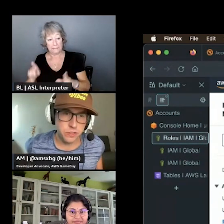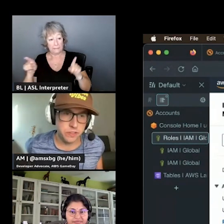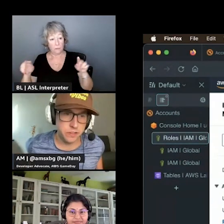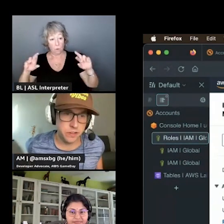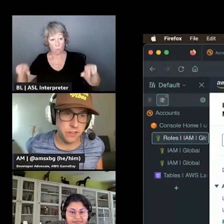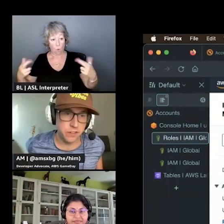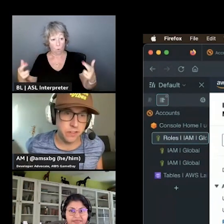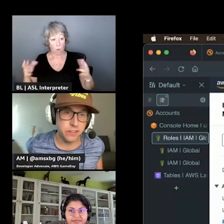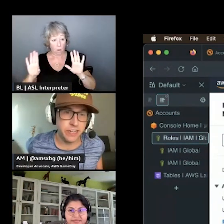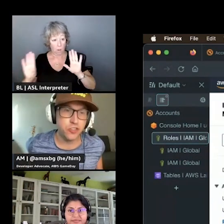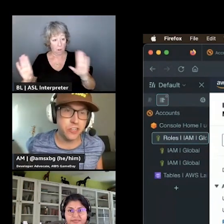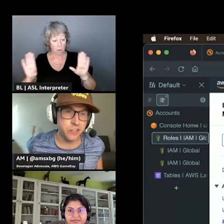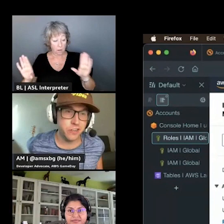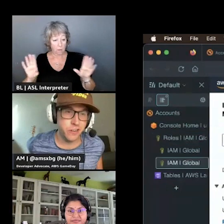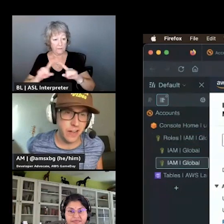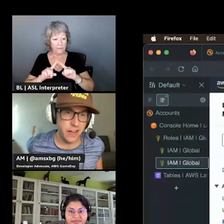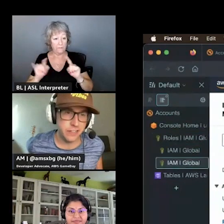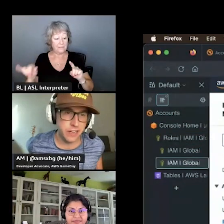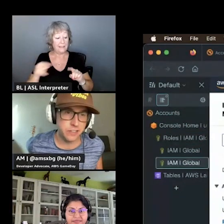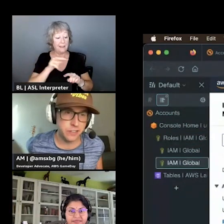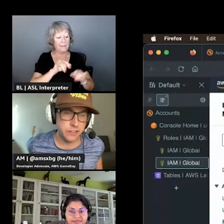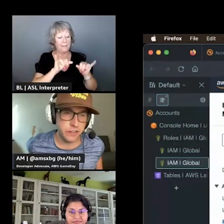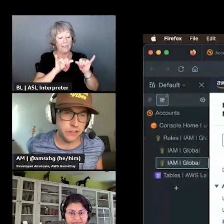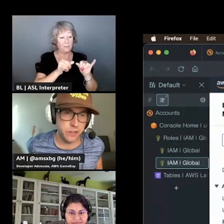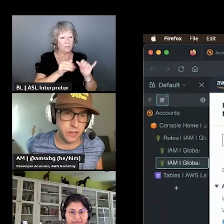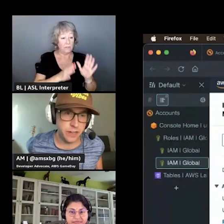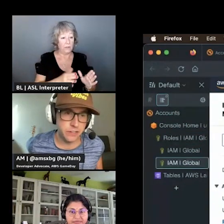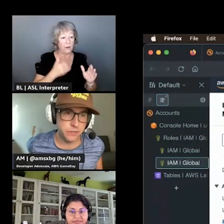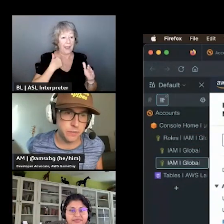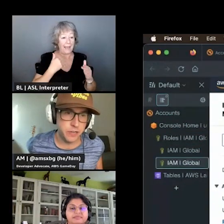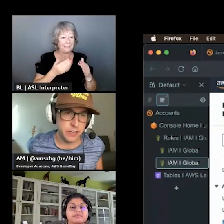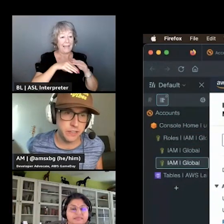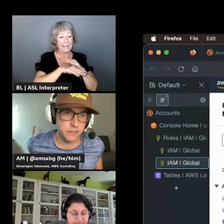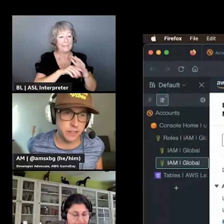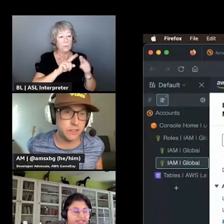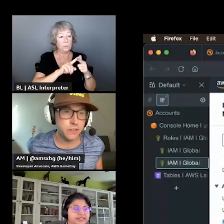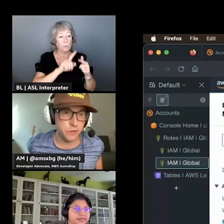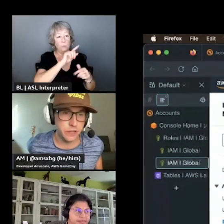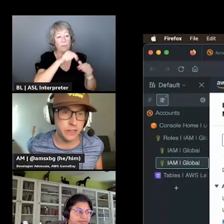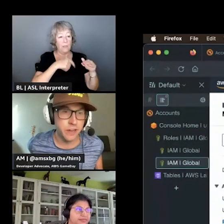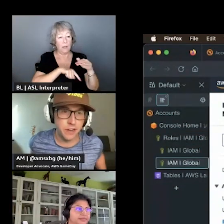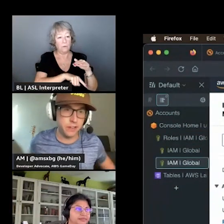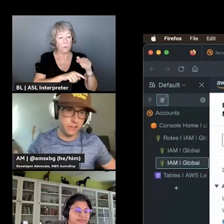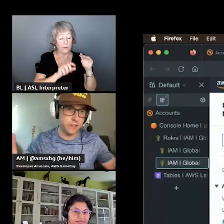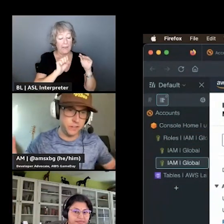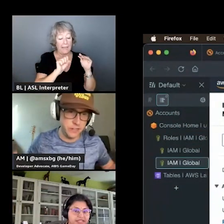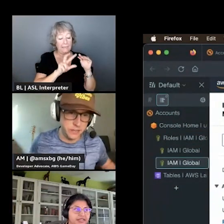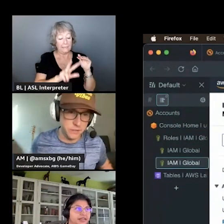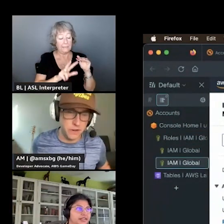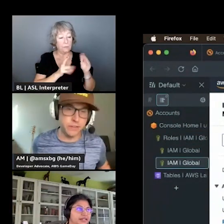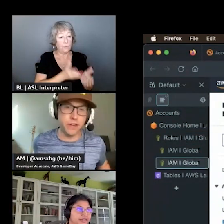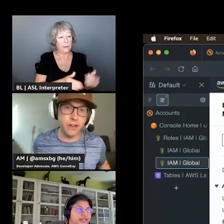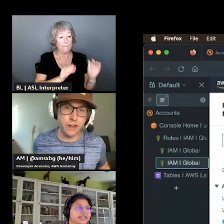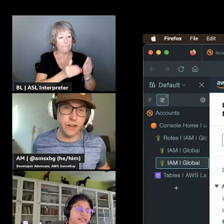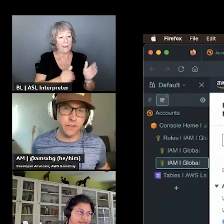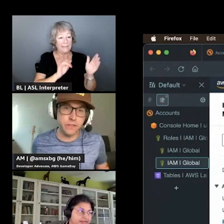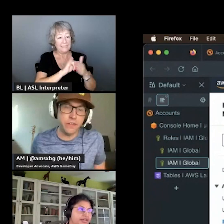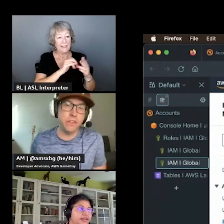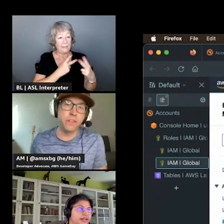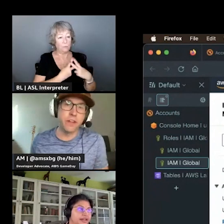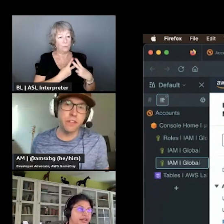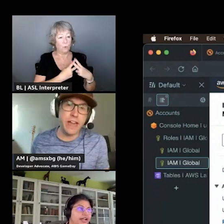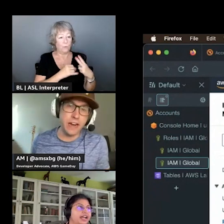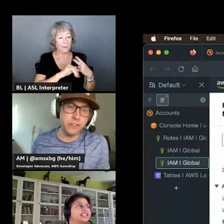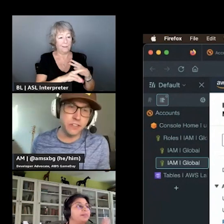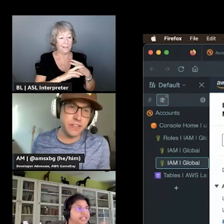IAM role is the engineer has access to the underlying S3 buckets that's storing the data, right?